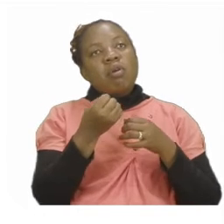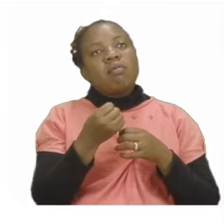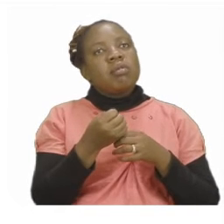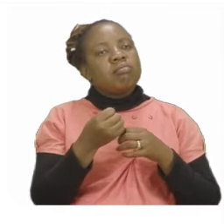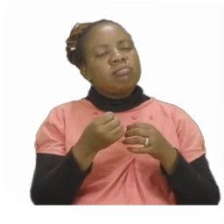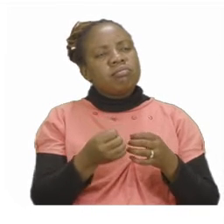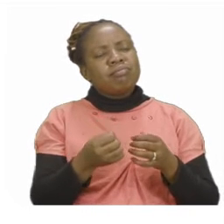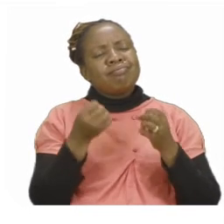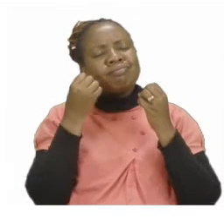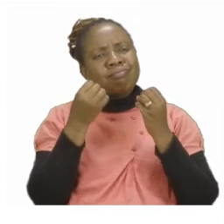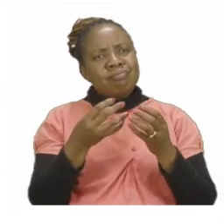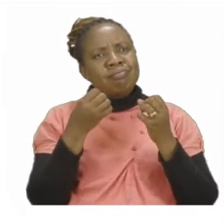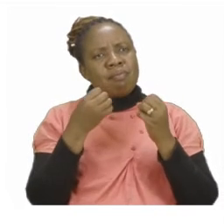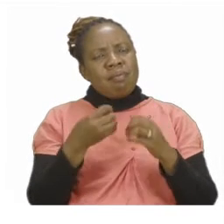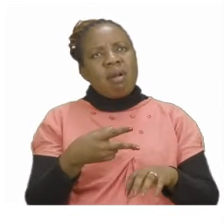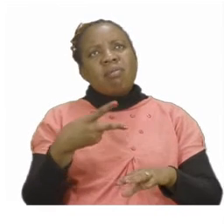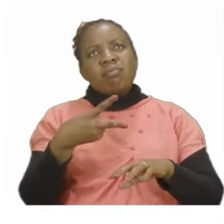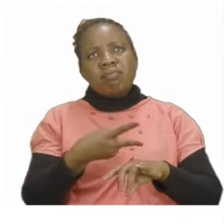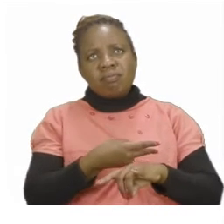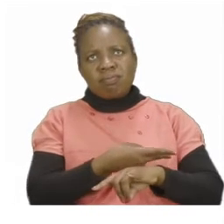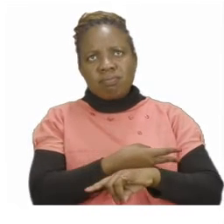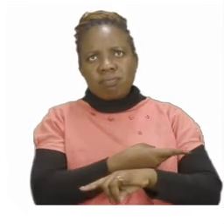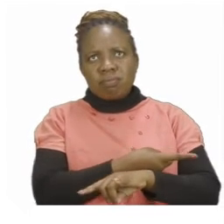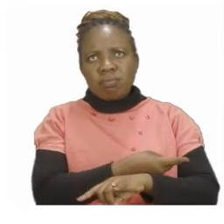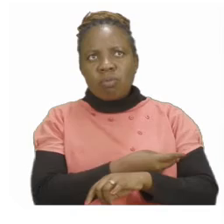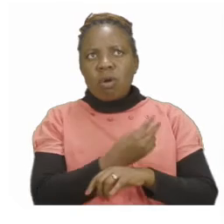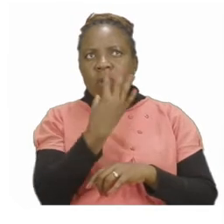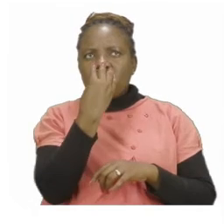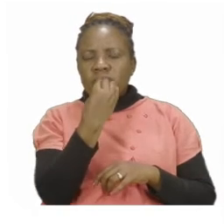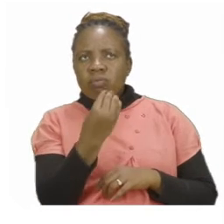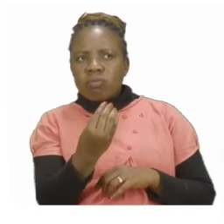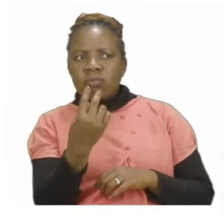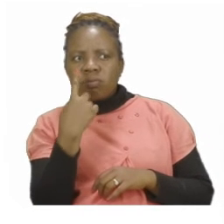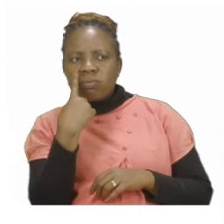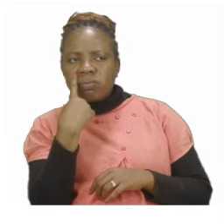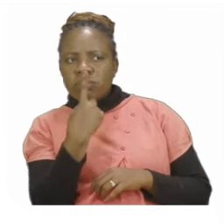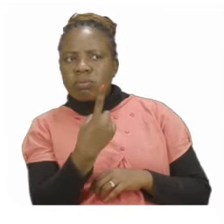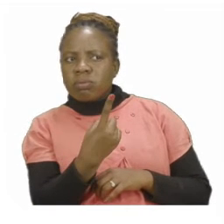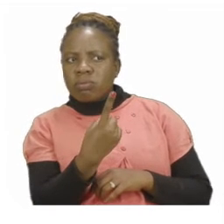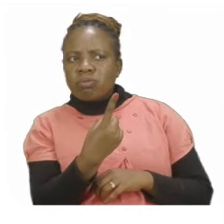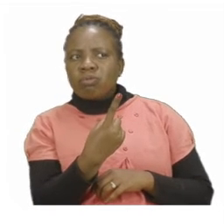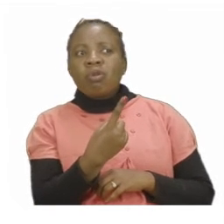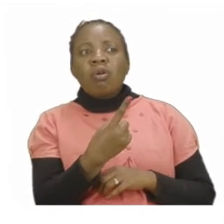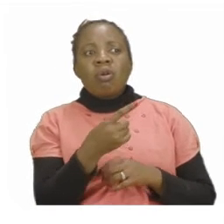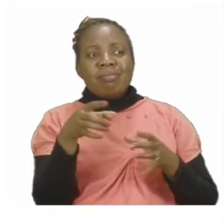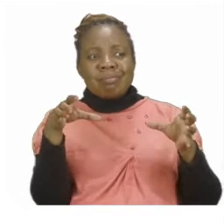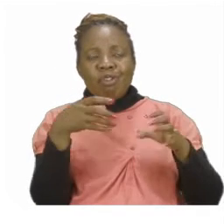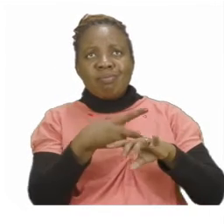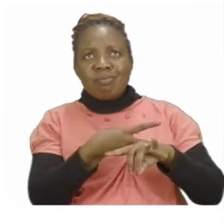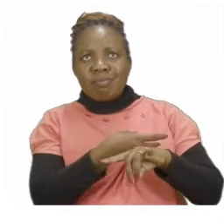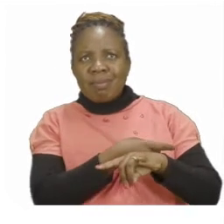The wolf saw the flock and thought how nice it would be to visit the village every